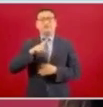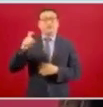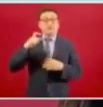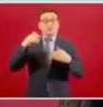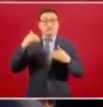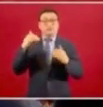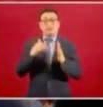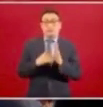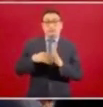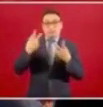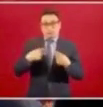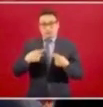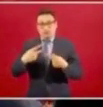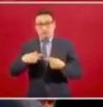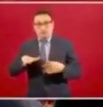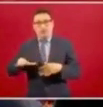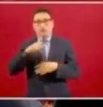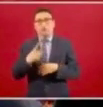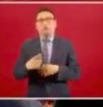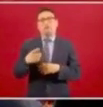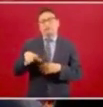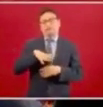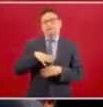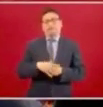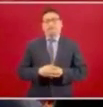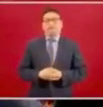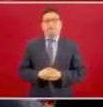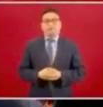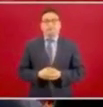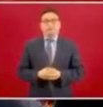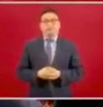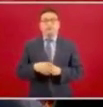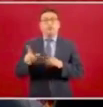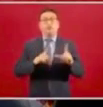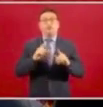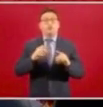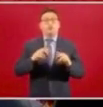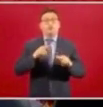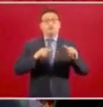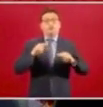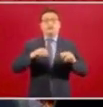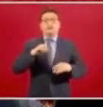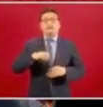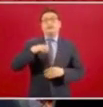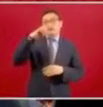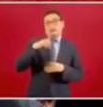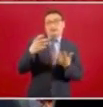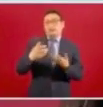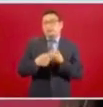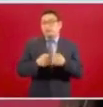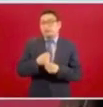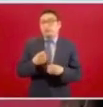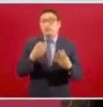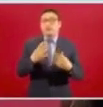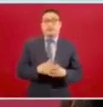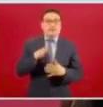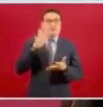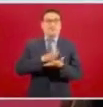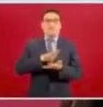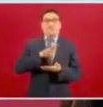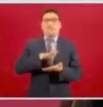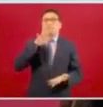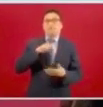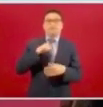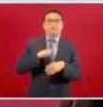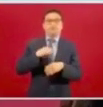chart. This is the number of infected cases per 100,000 inhabitants. Here we have the age